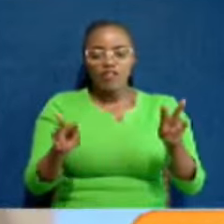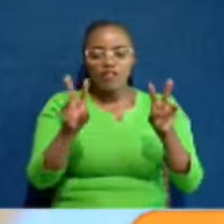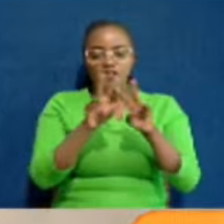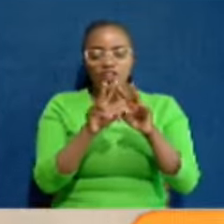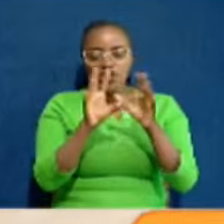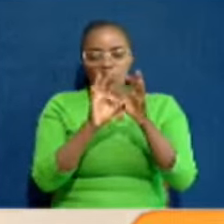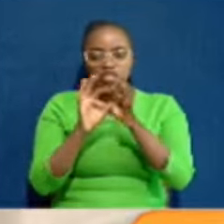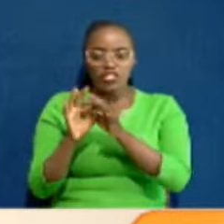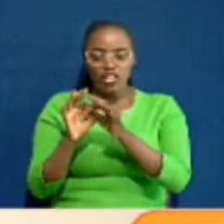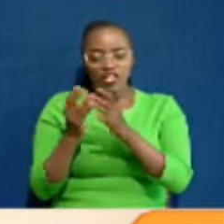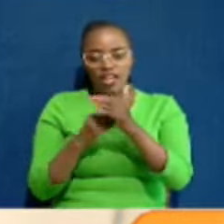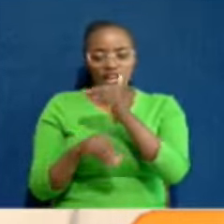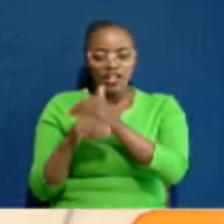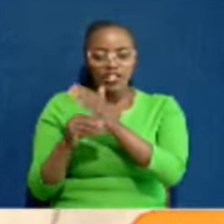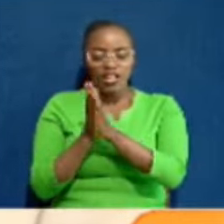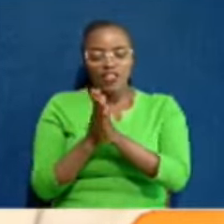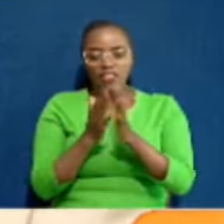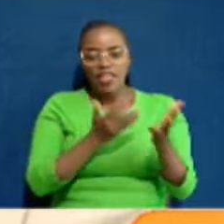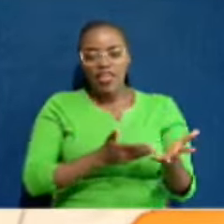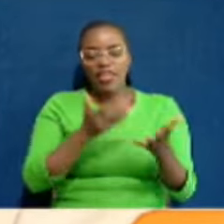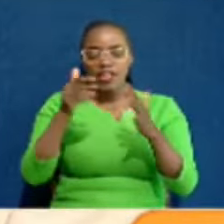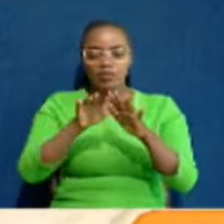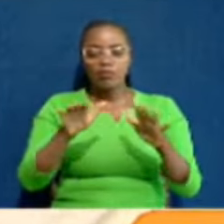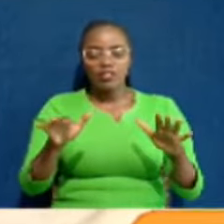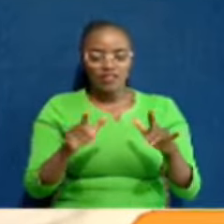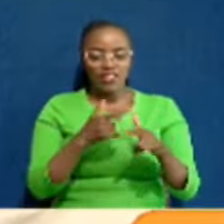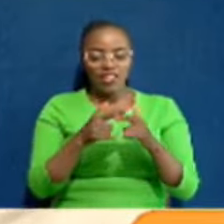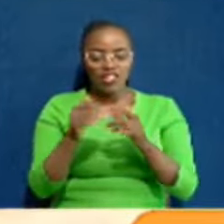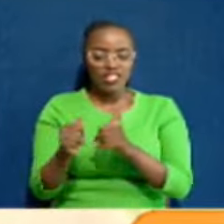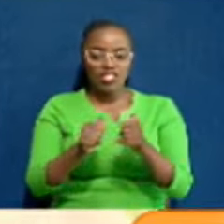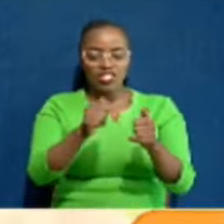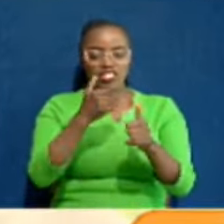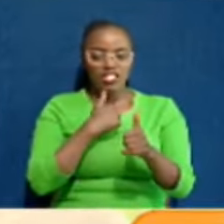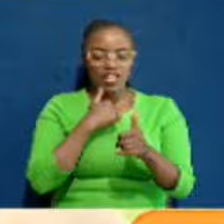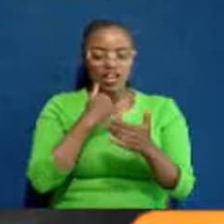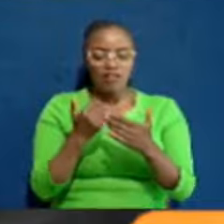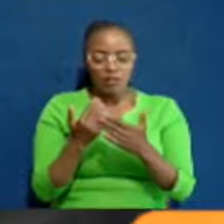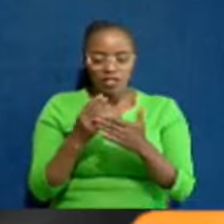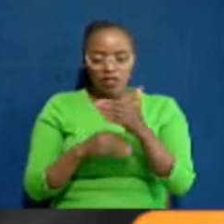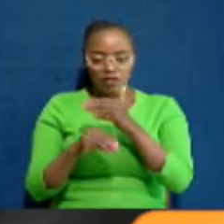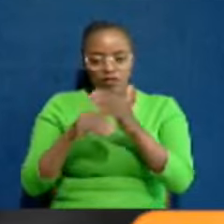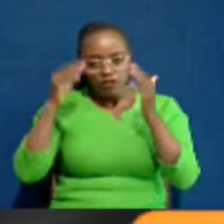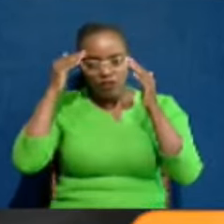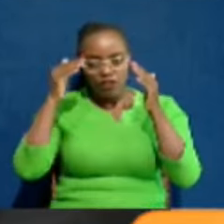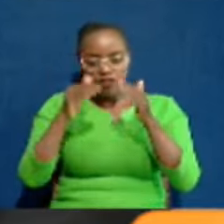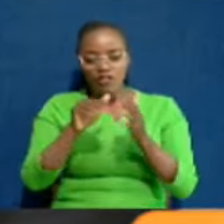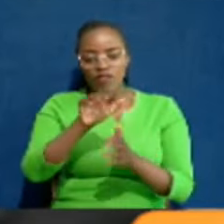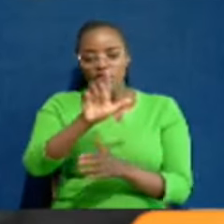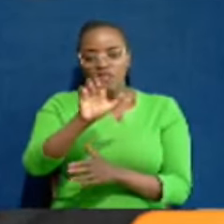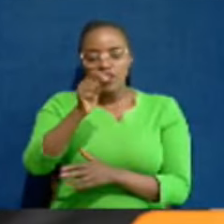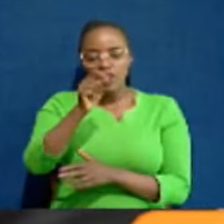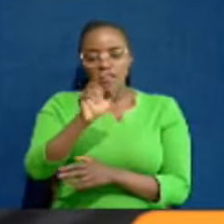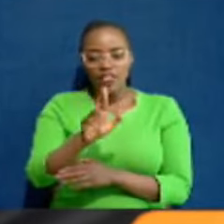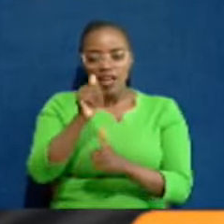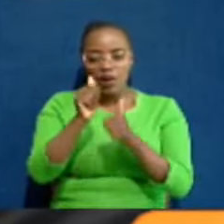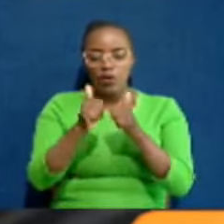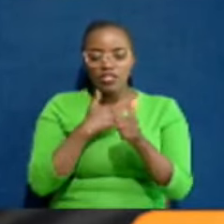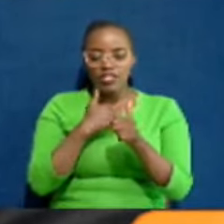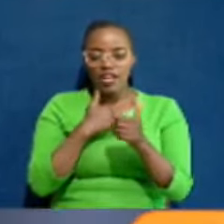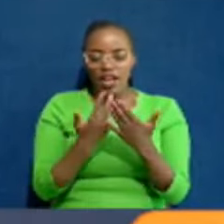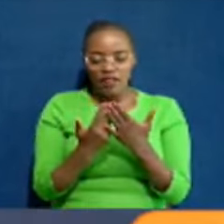addition and export markets. The strategy has also been applauded for focusing on the leather industry, which aligns